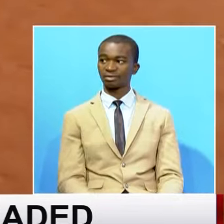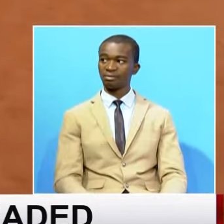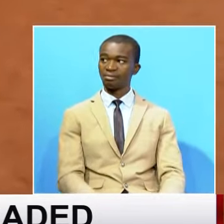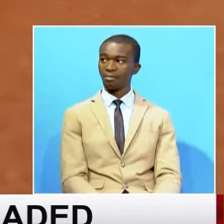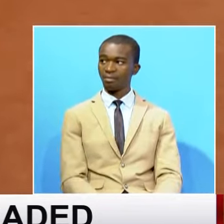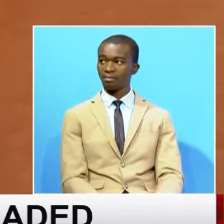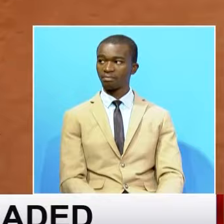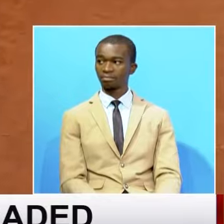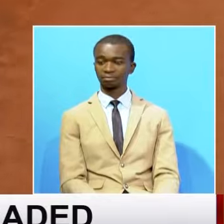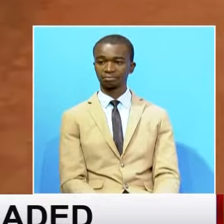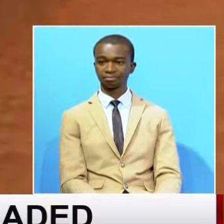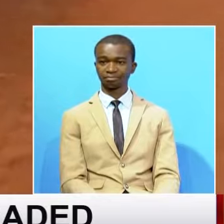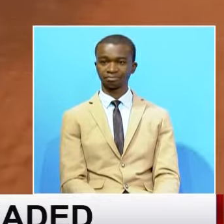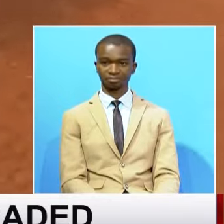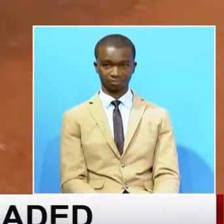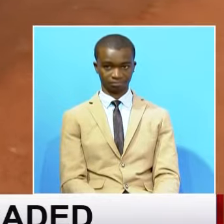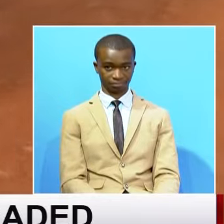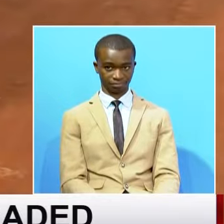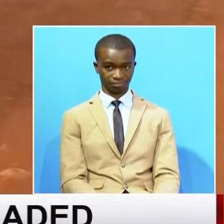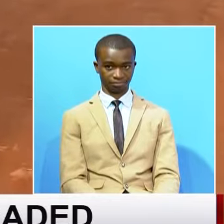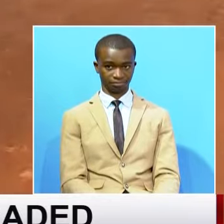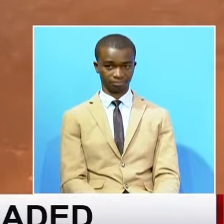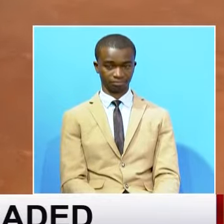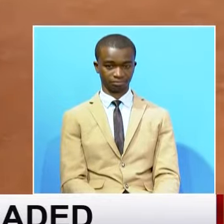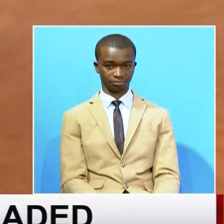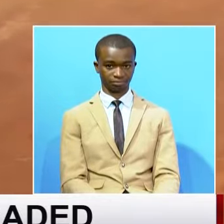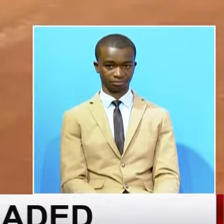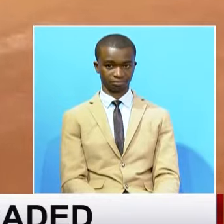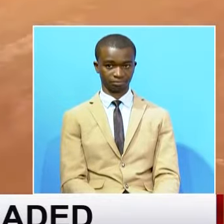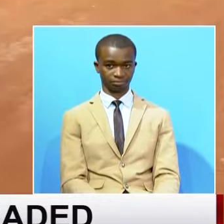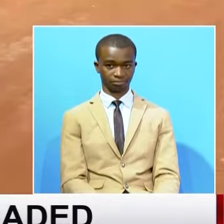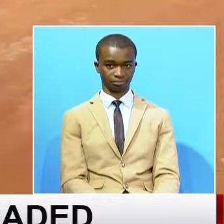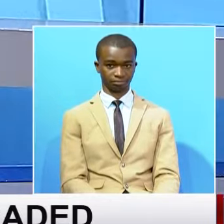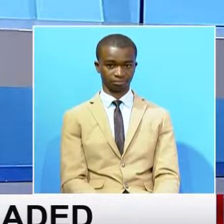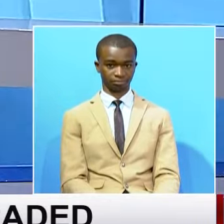Reporting for Zanis News in Solwezi District, Jennifer Doshi.